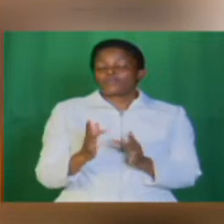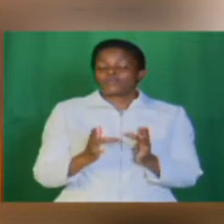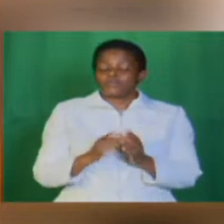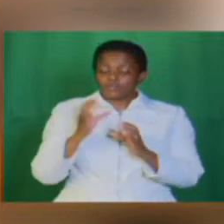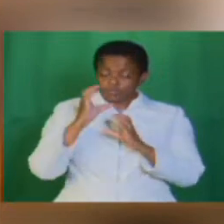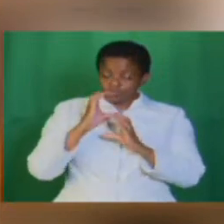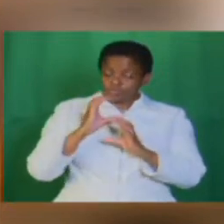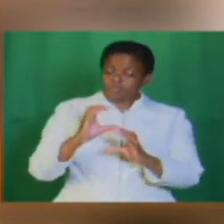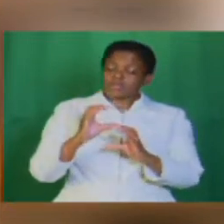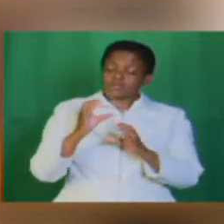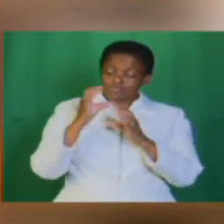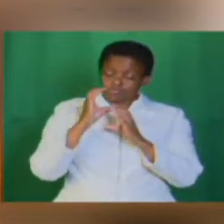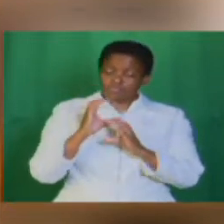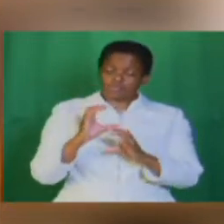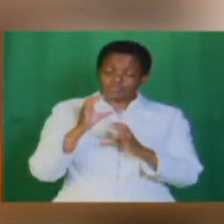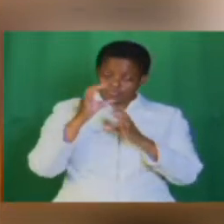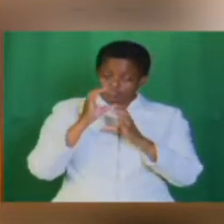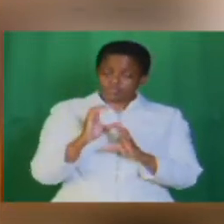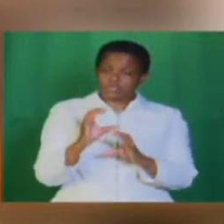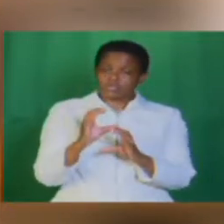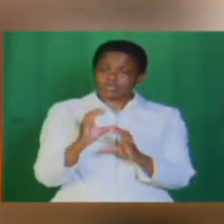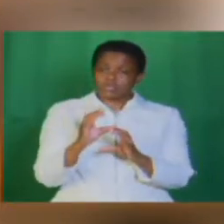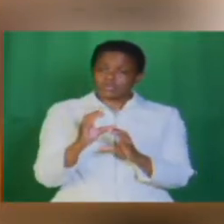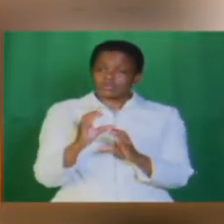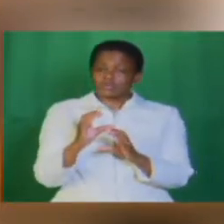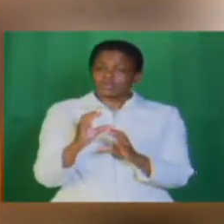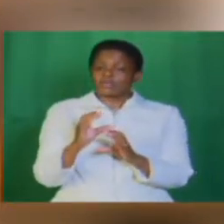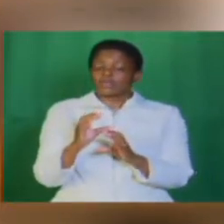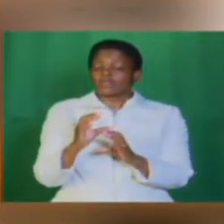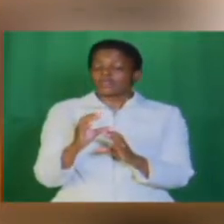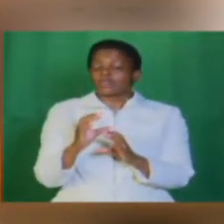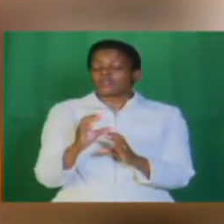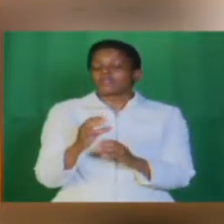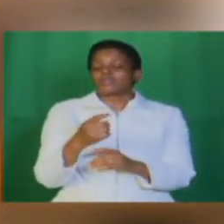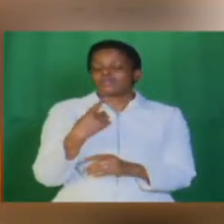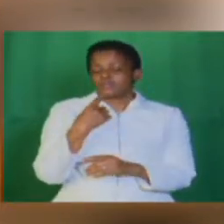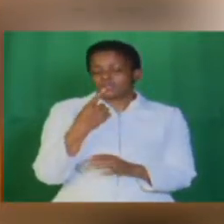Christ said to his disciples, he led them out.